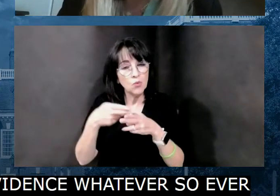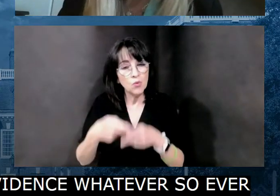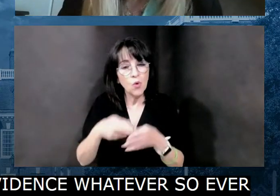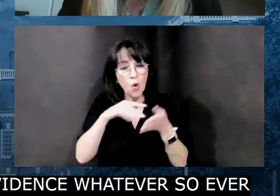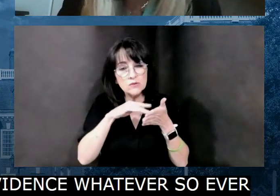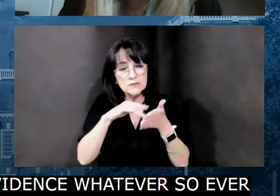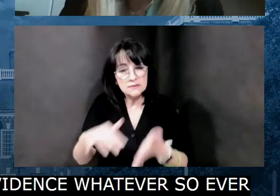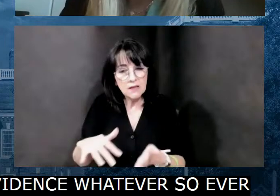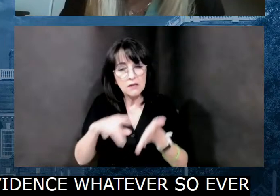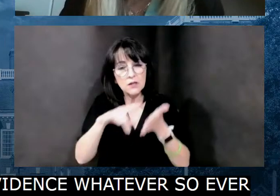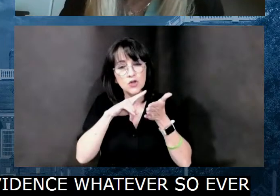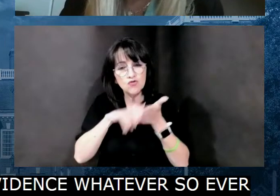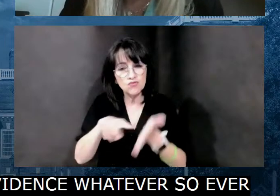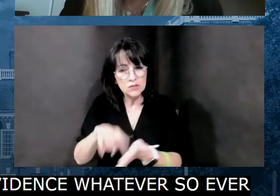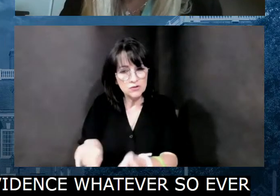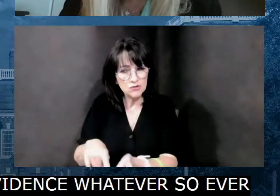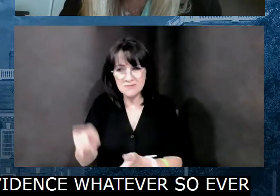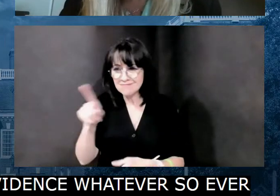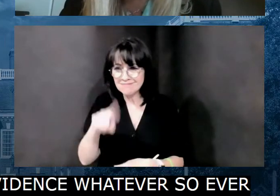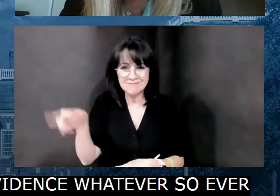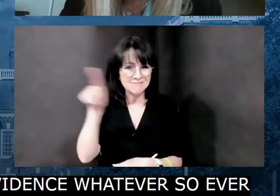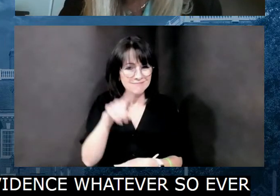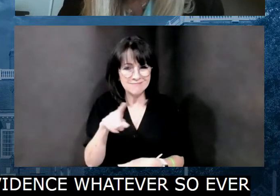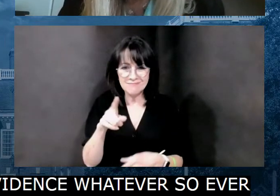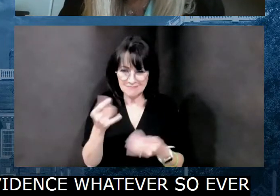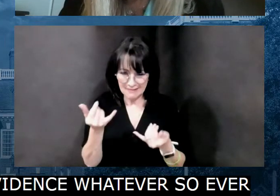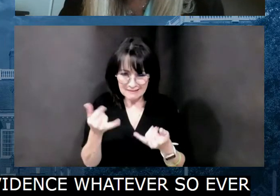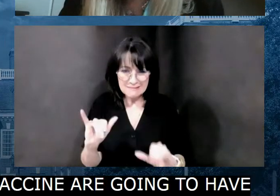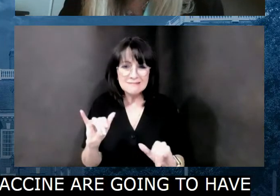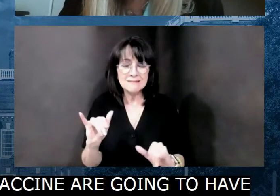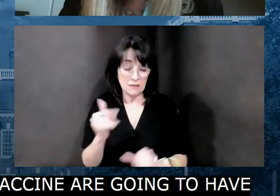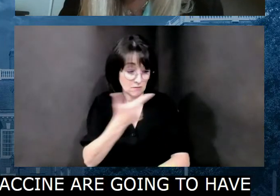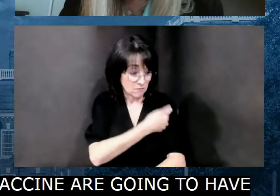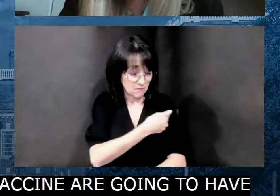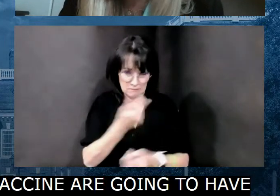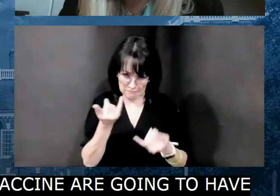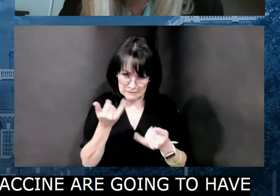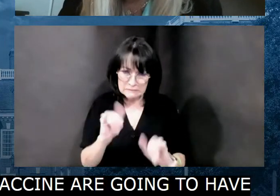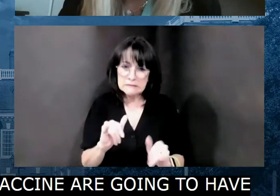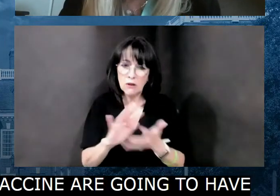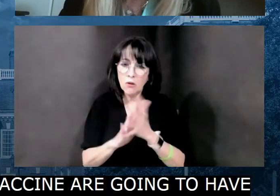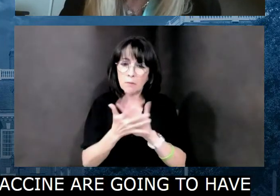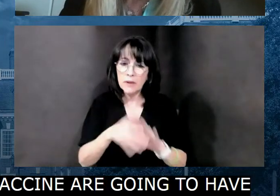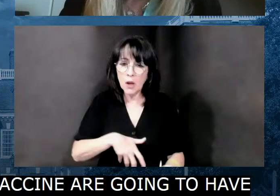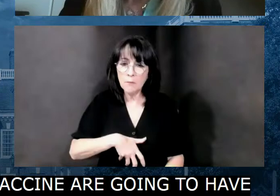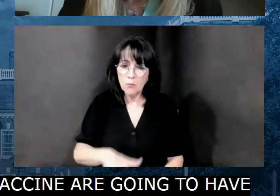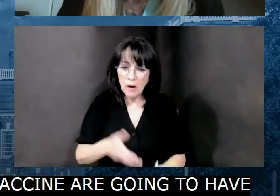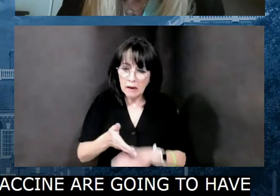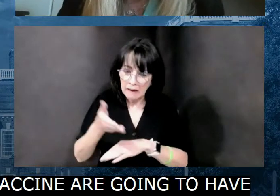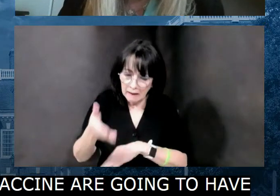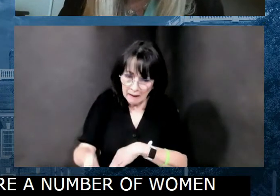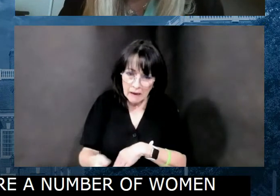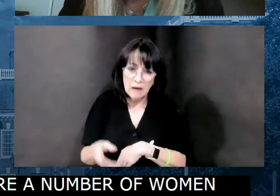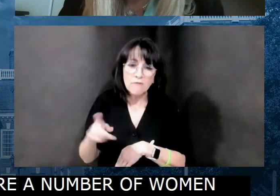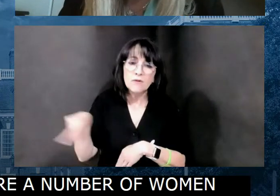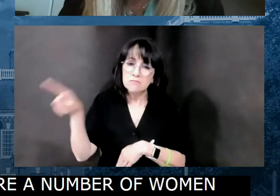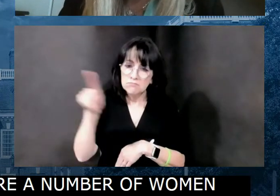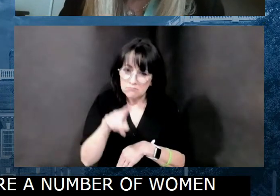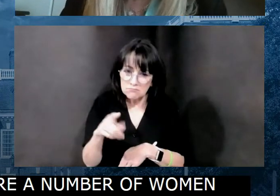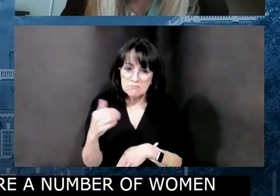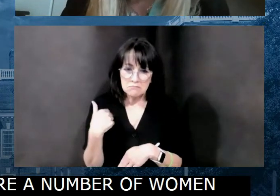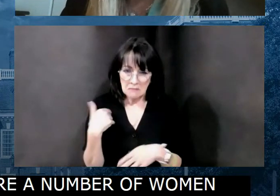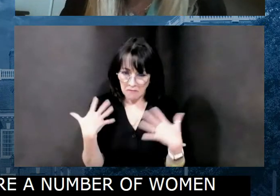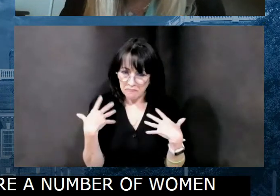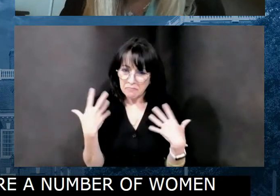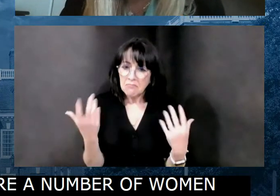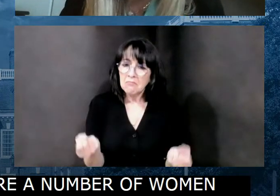no problems. No loss of fertility has been reported among vaccine trial participants or among the millions